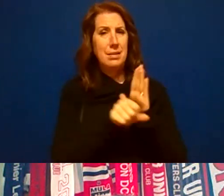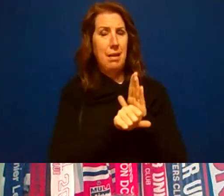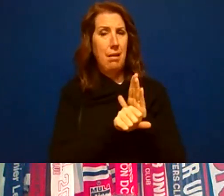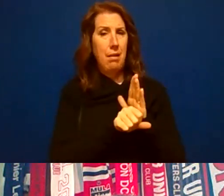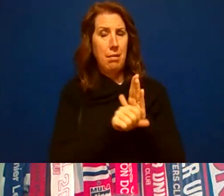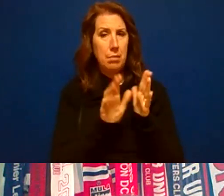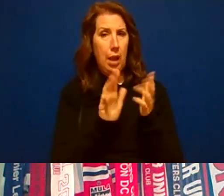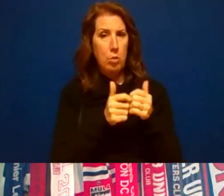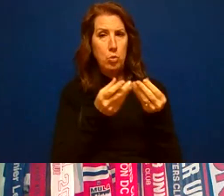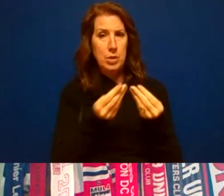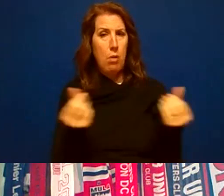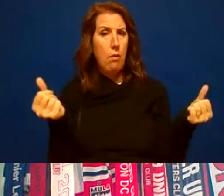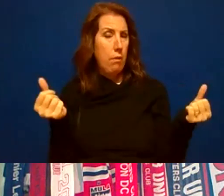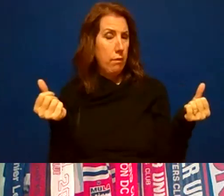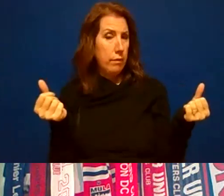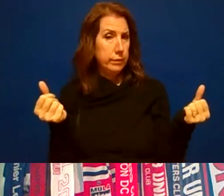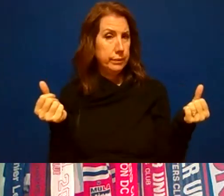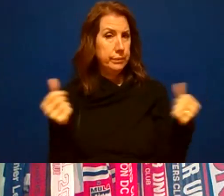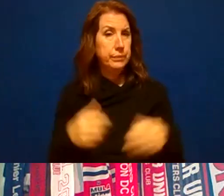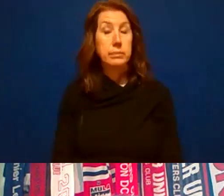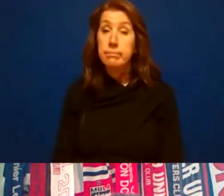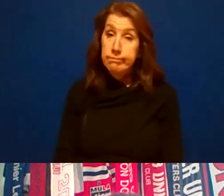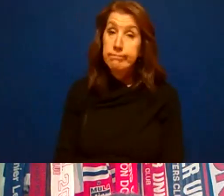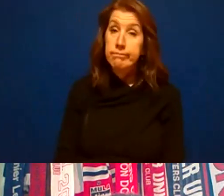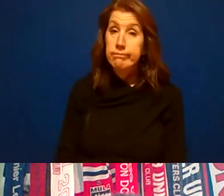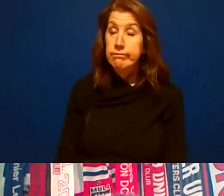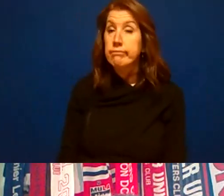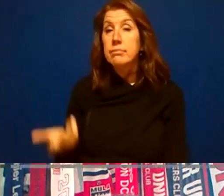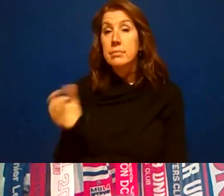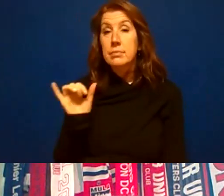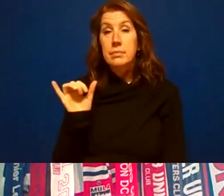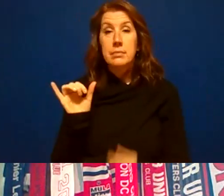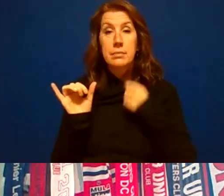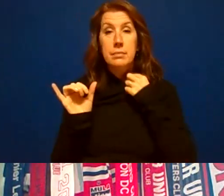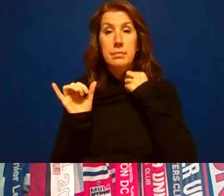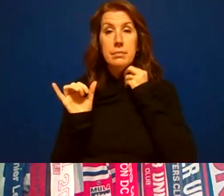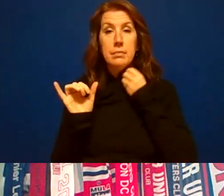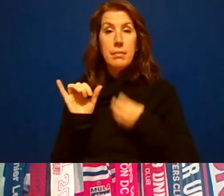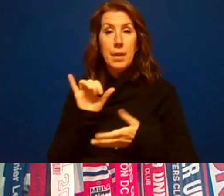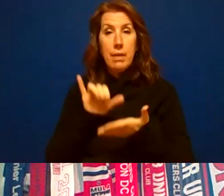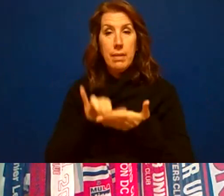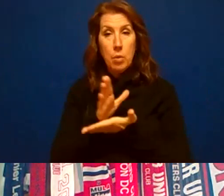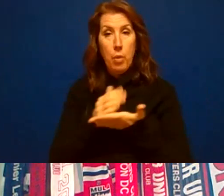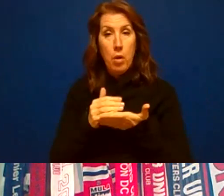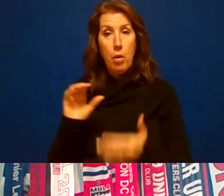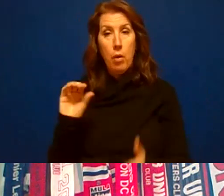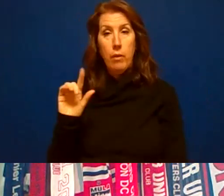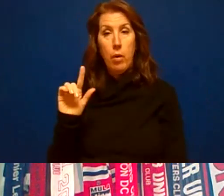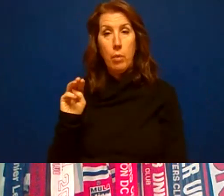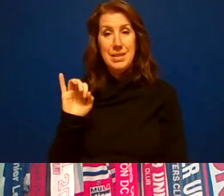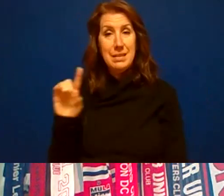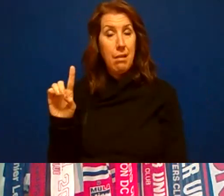Yeah, I mean, I think that's, part of an Olmstead case, and it's part